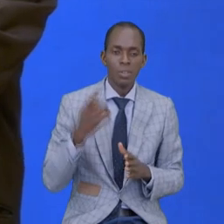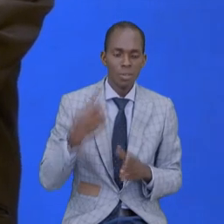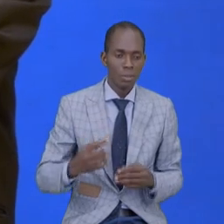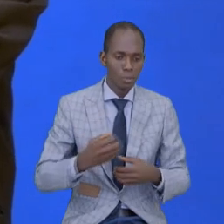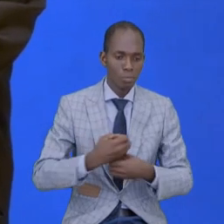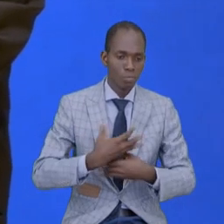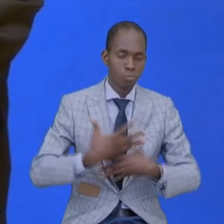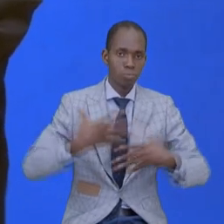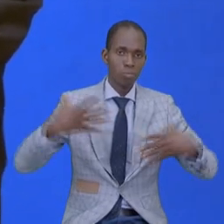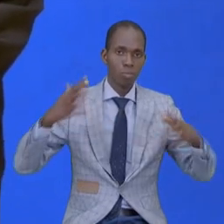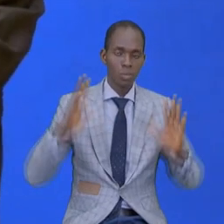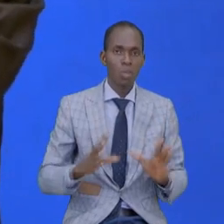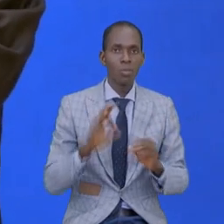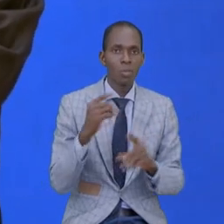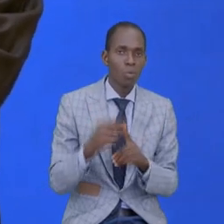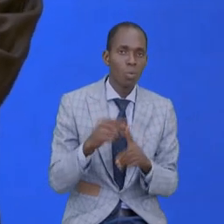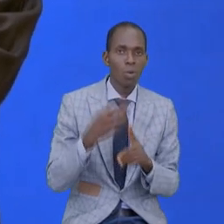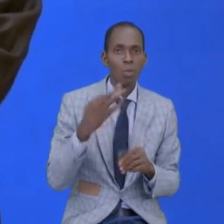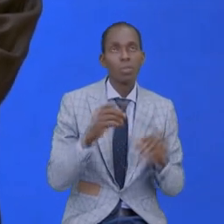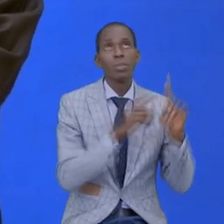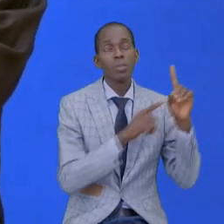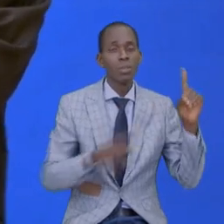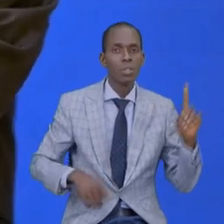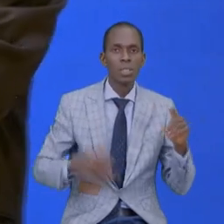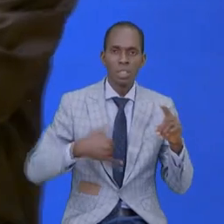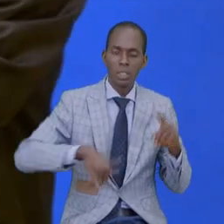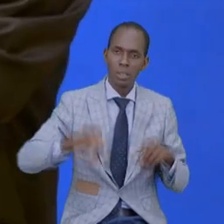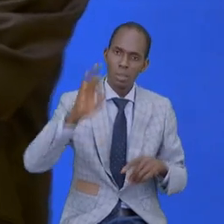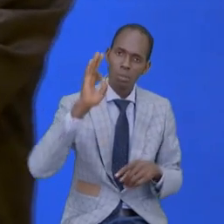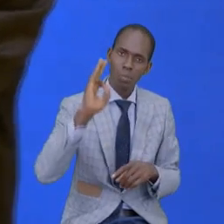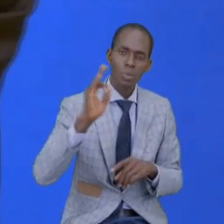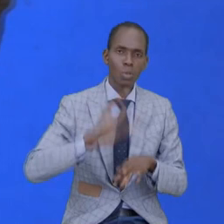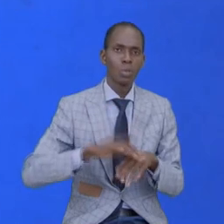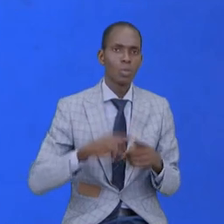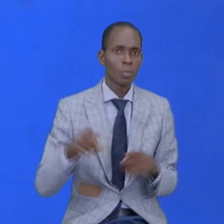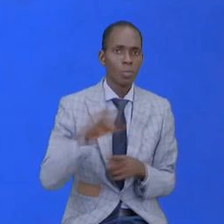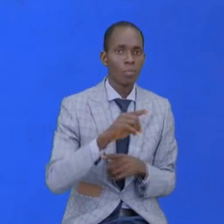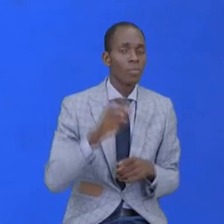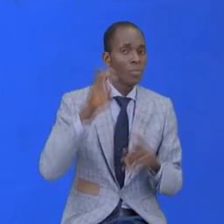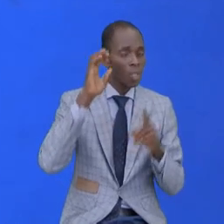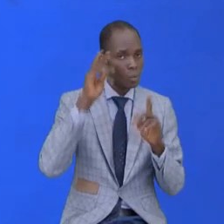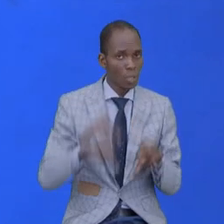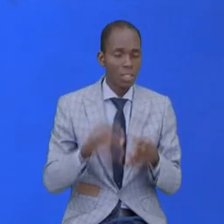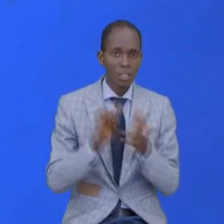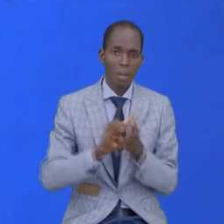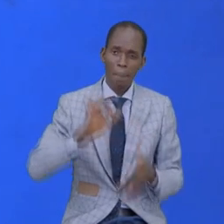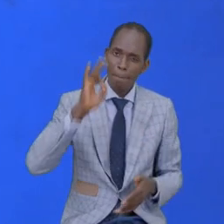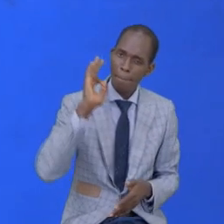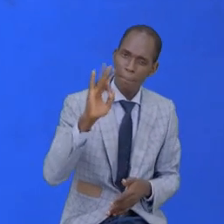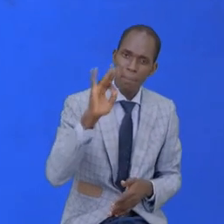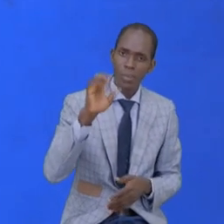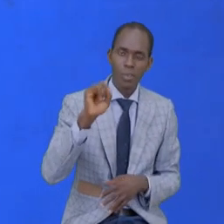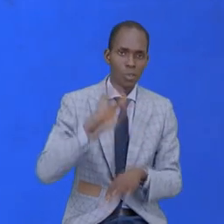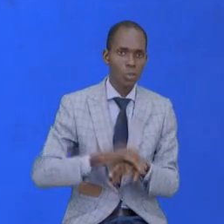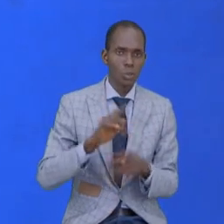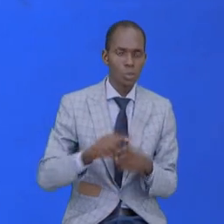expounder of the word, still ministering unto them. He that ministereth unto you